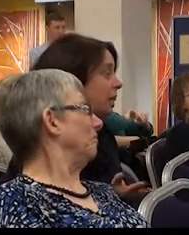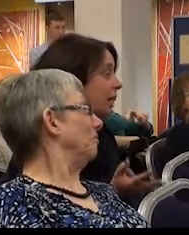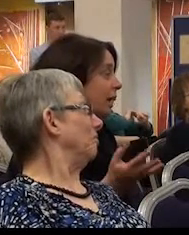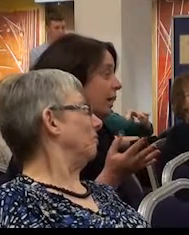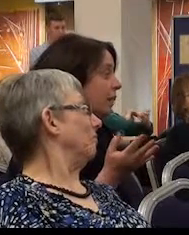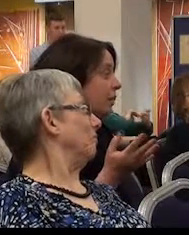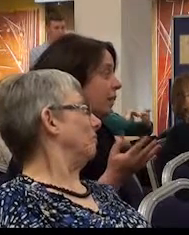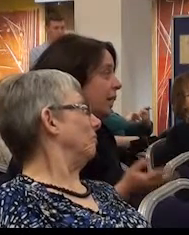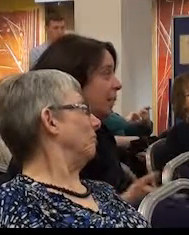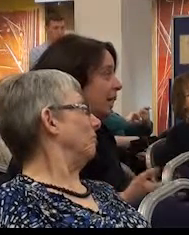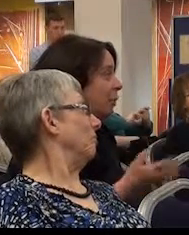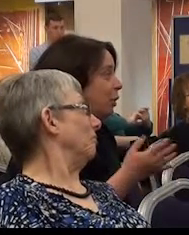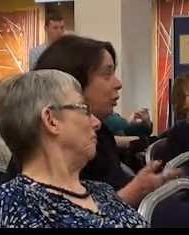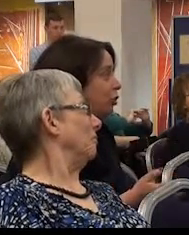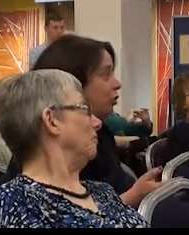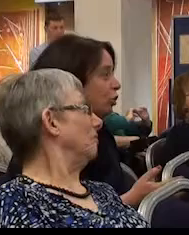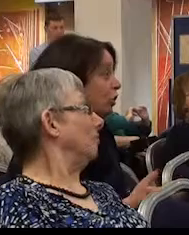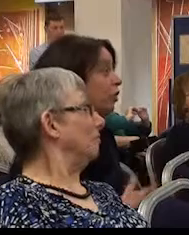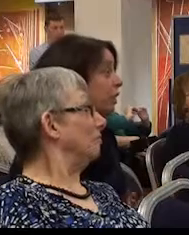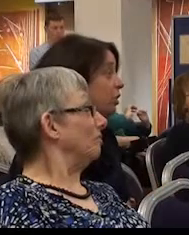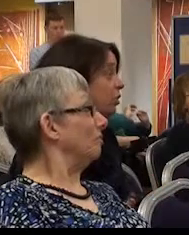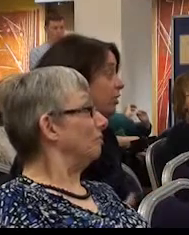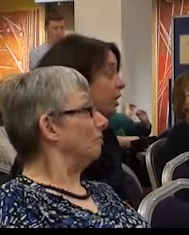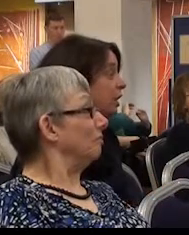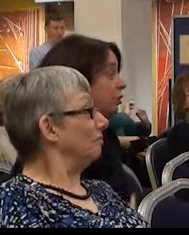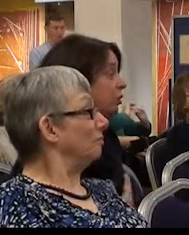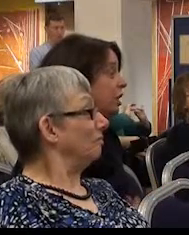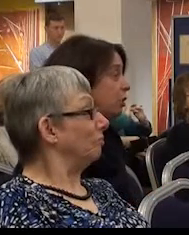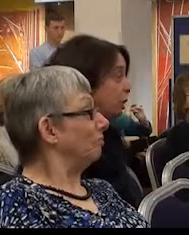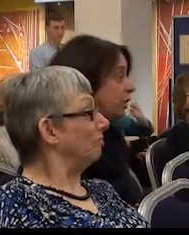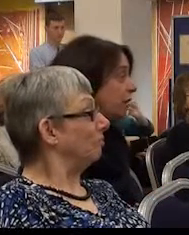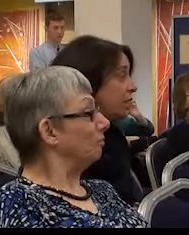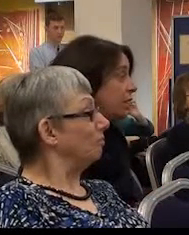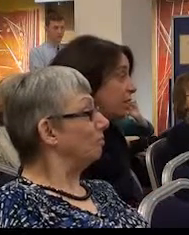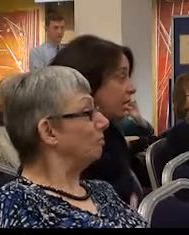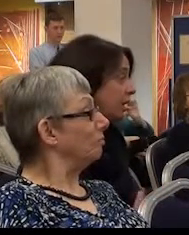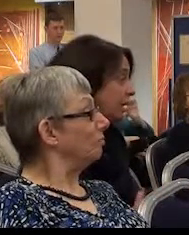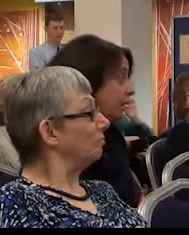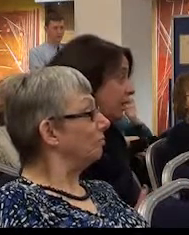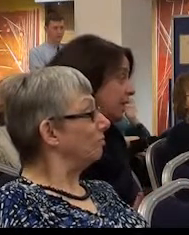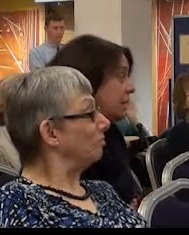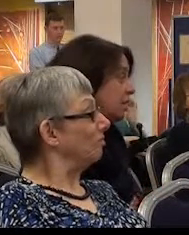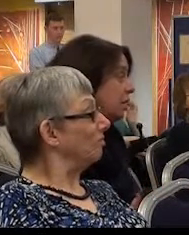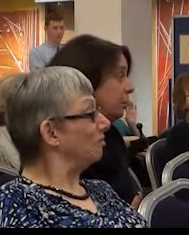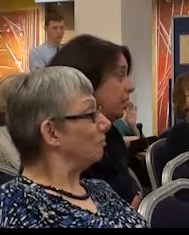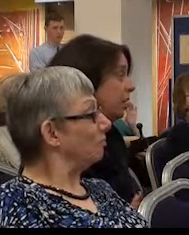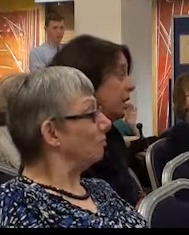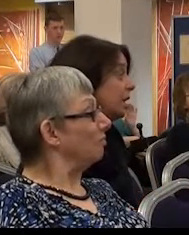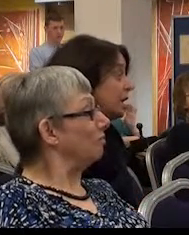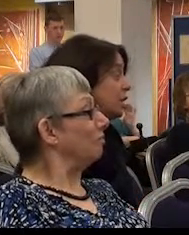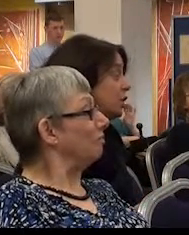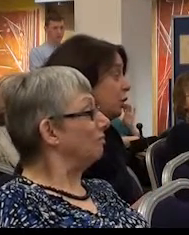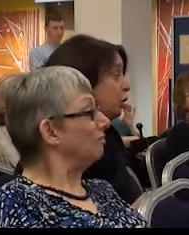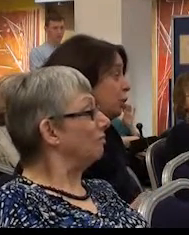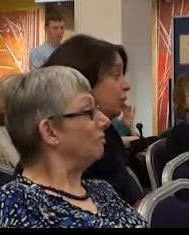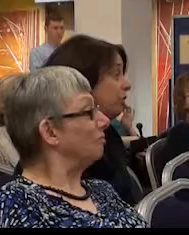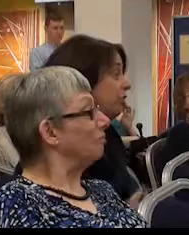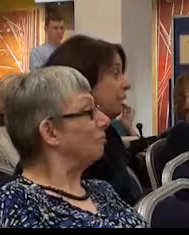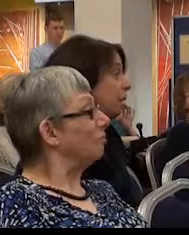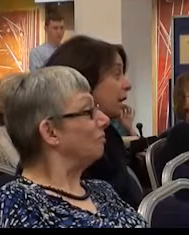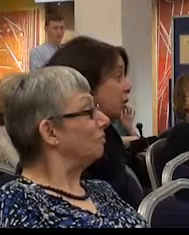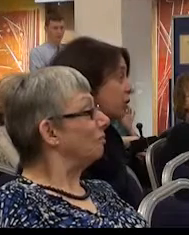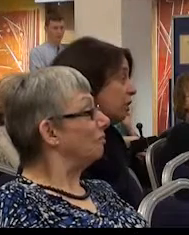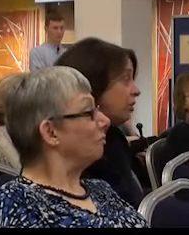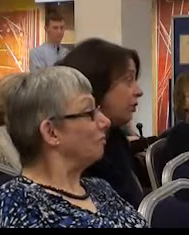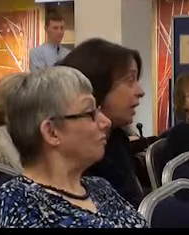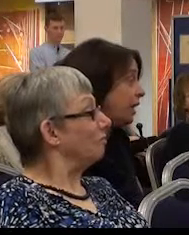school. And I really applaud your courage, because I think you do need to be courageous in these times, to